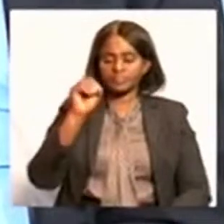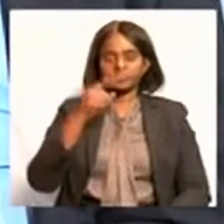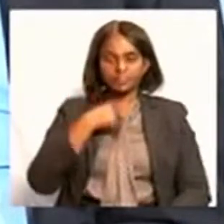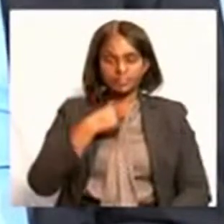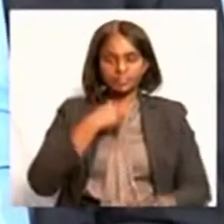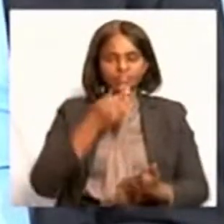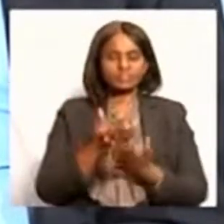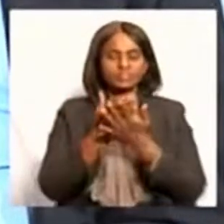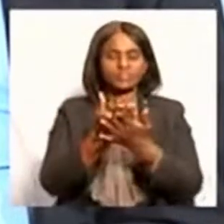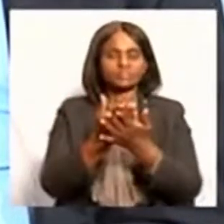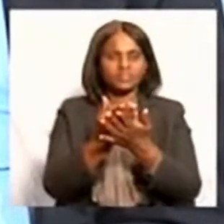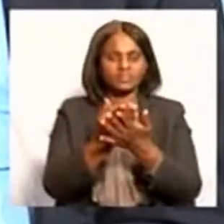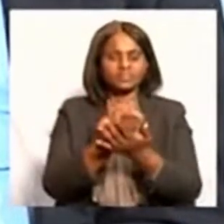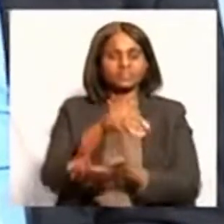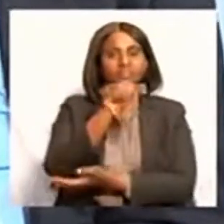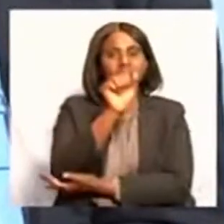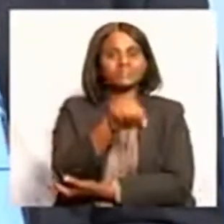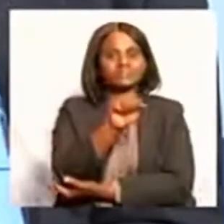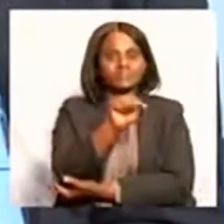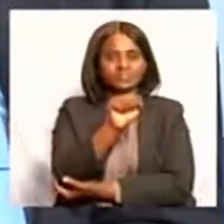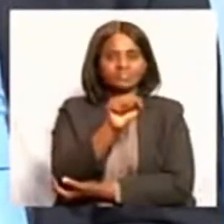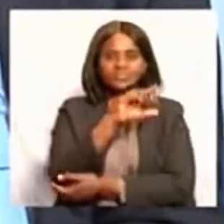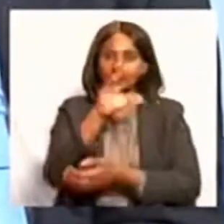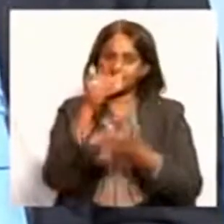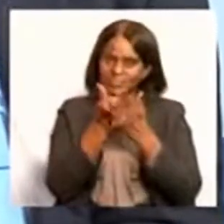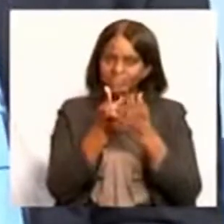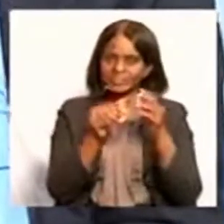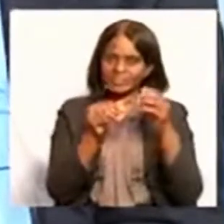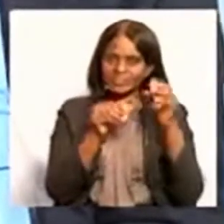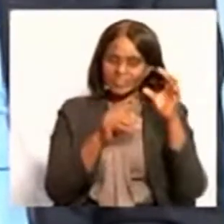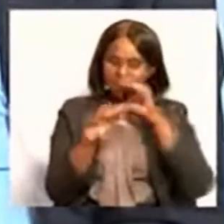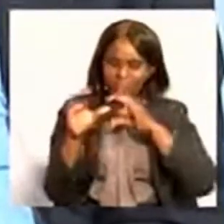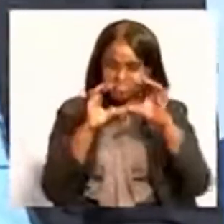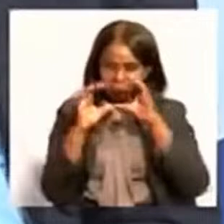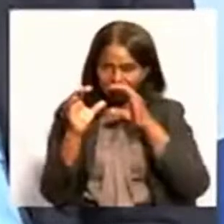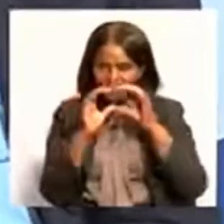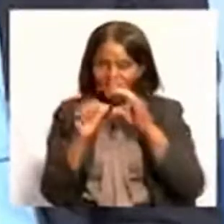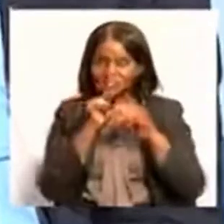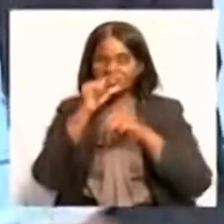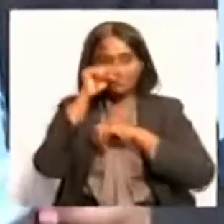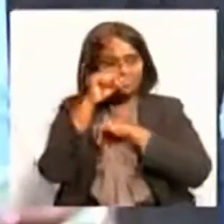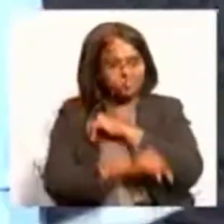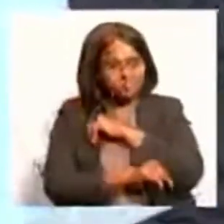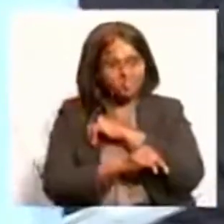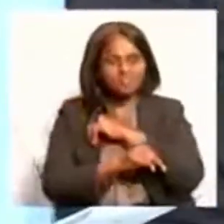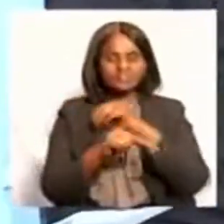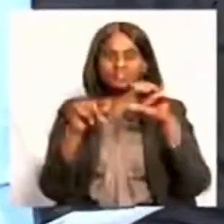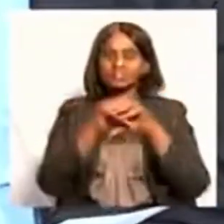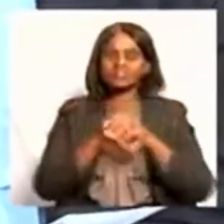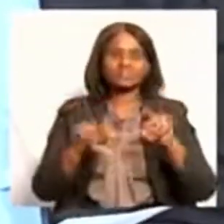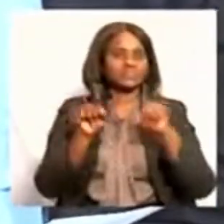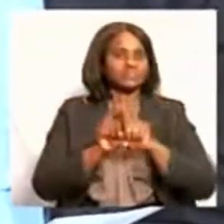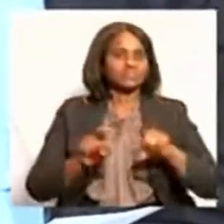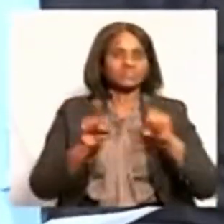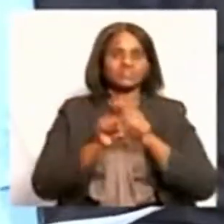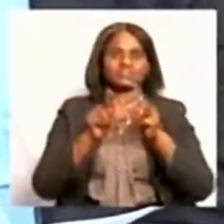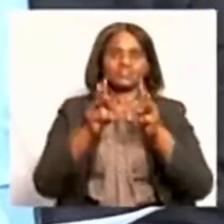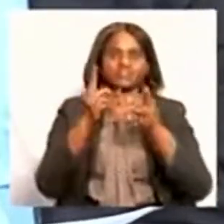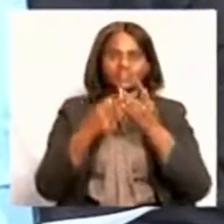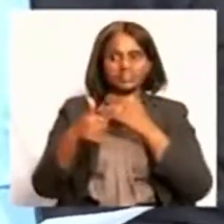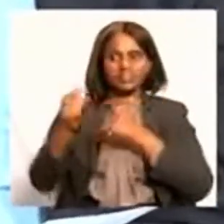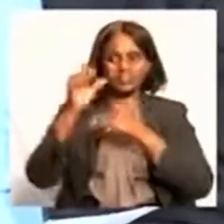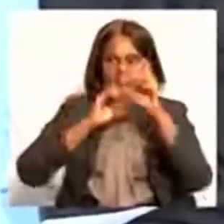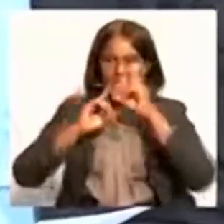that post the outreach has not been so deep, in the sense that most of the stakeholders that we